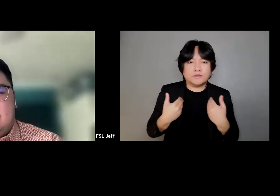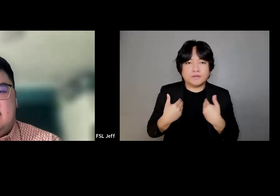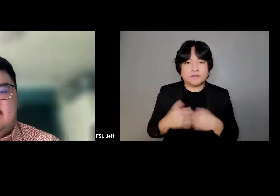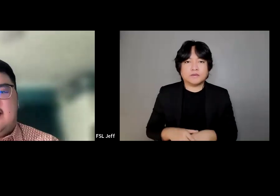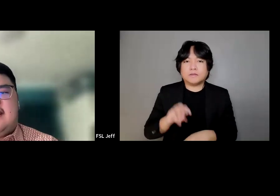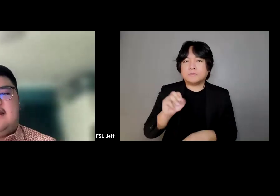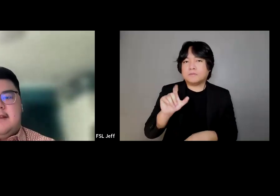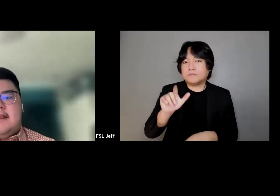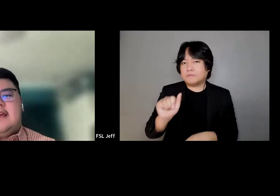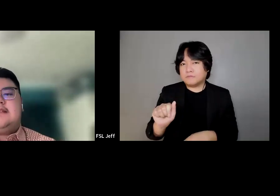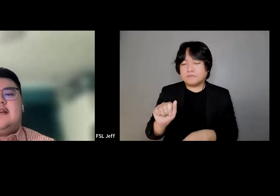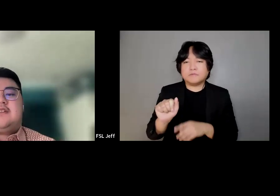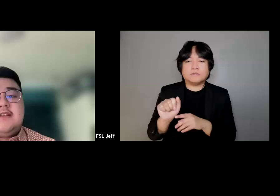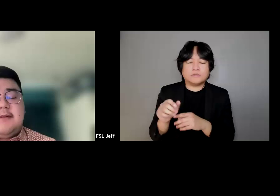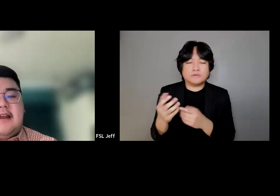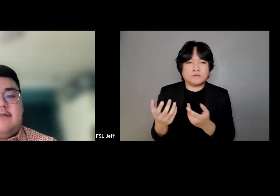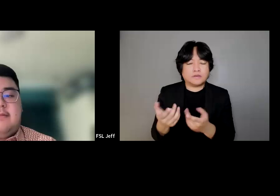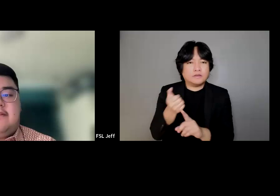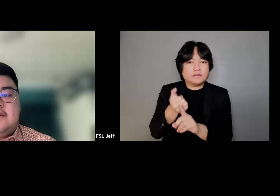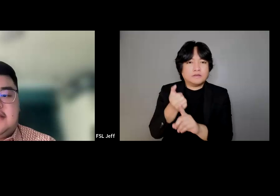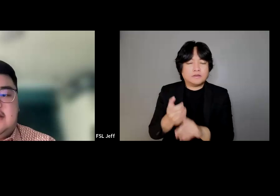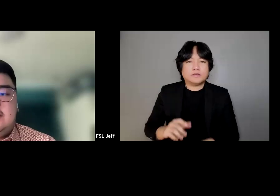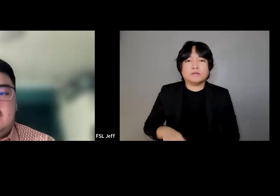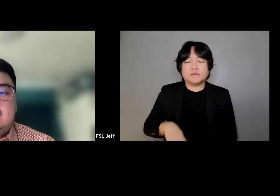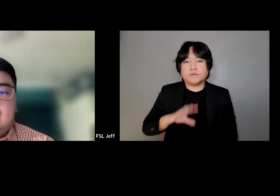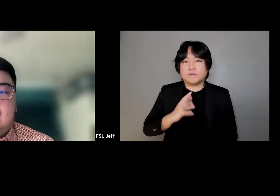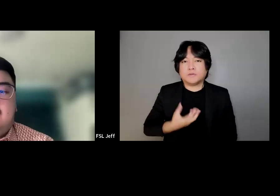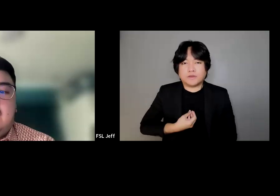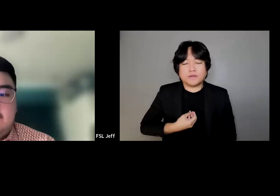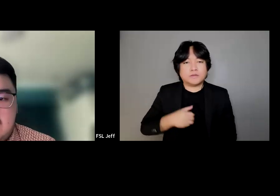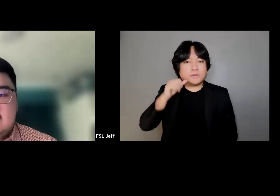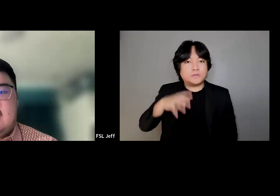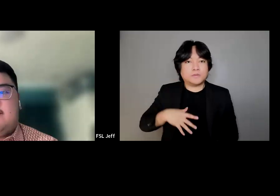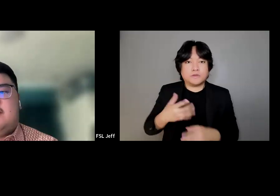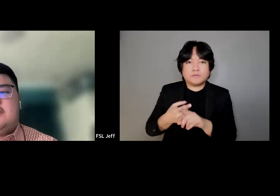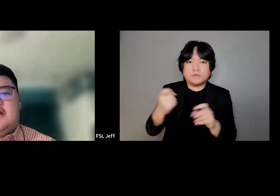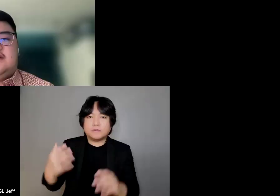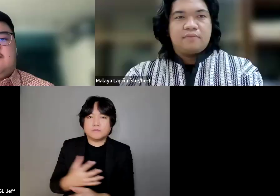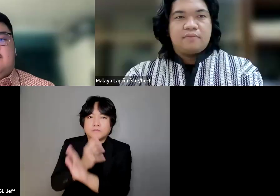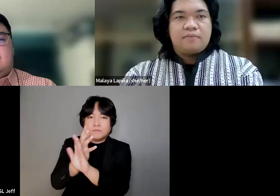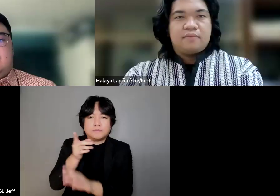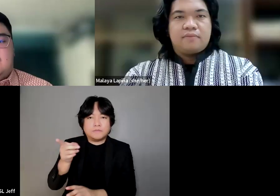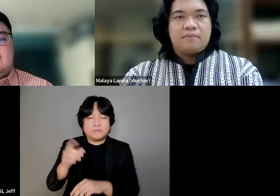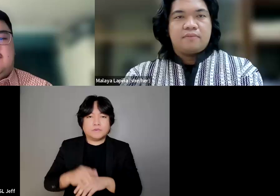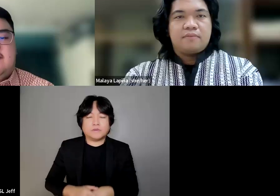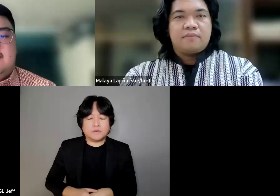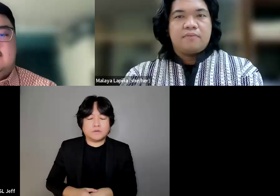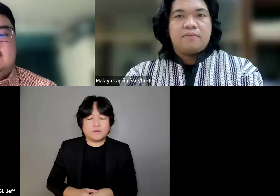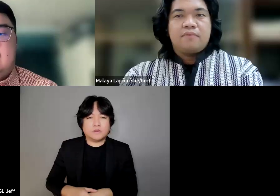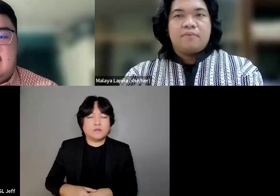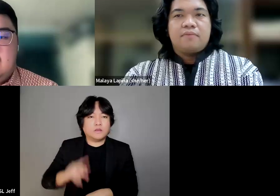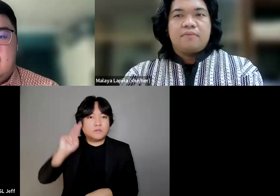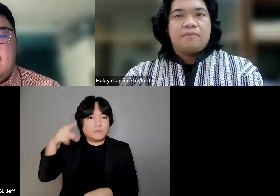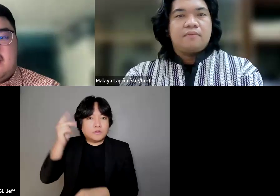Malaya. Malaya Lapina is a trans Pinay from Davao City. She is a BS Anthropology graduate from the University of the